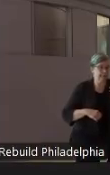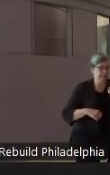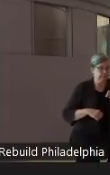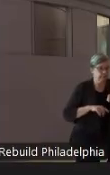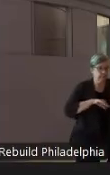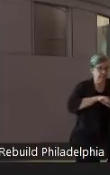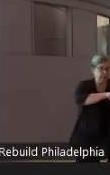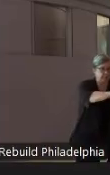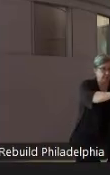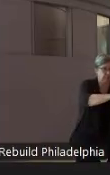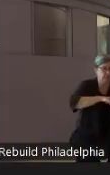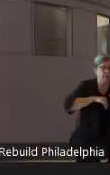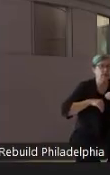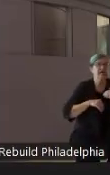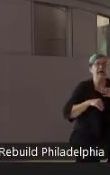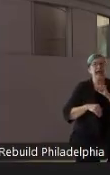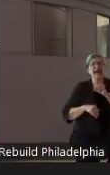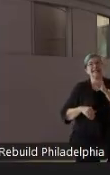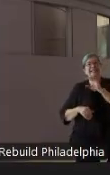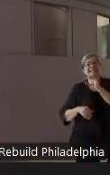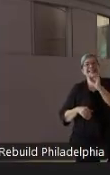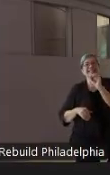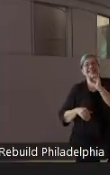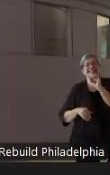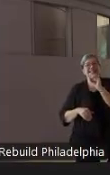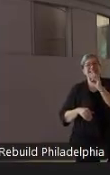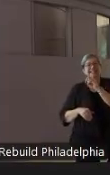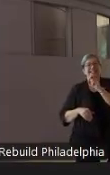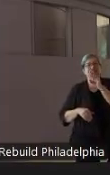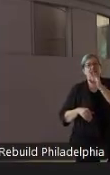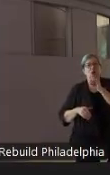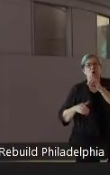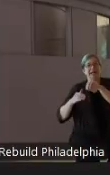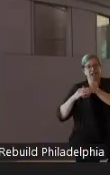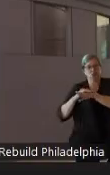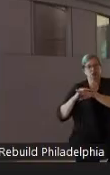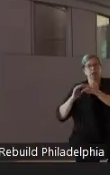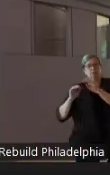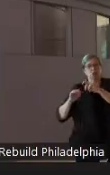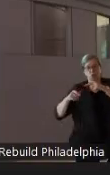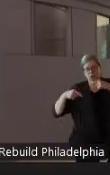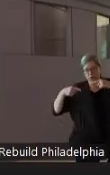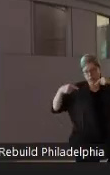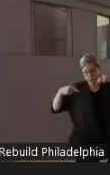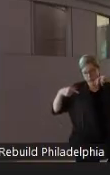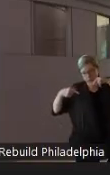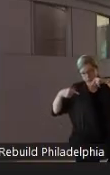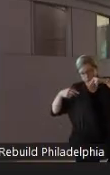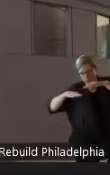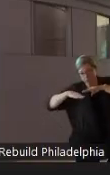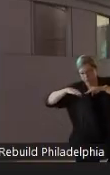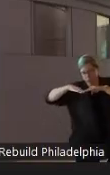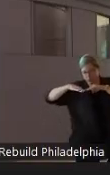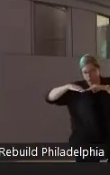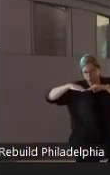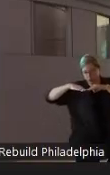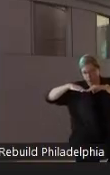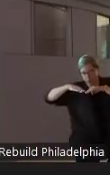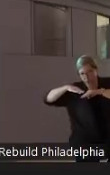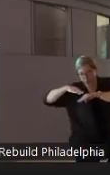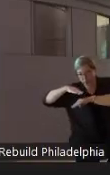entry pool, and both of those are indoors. You're welcome. Thank you so very.